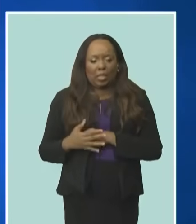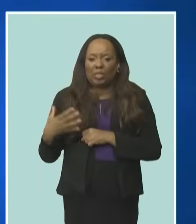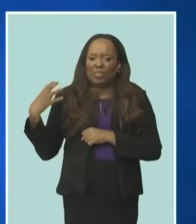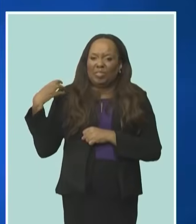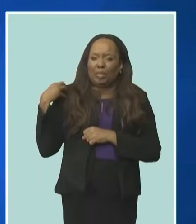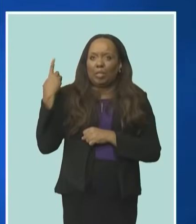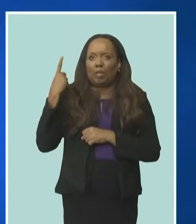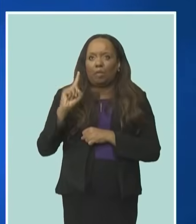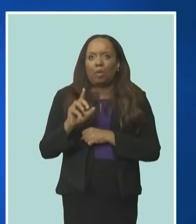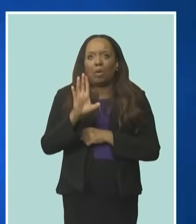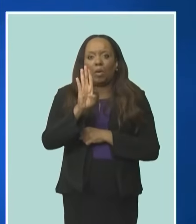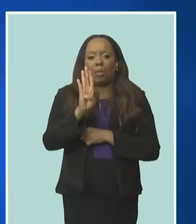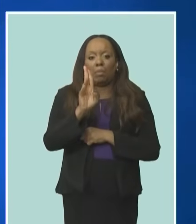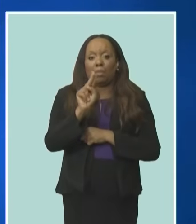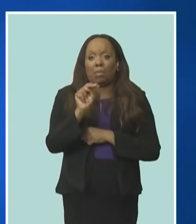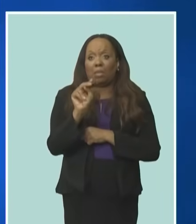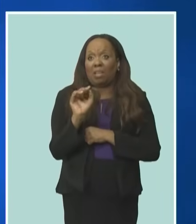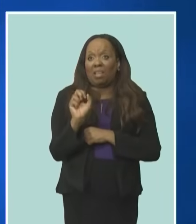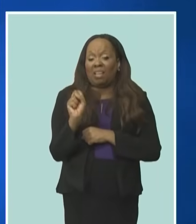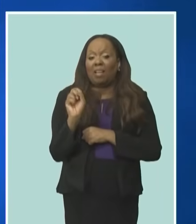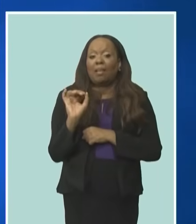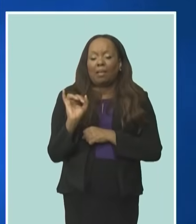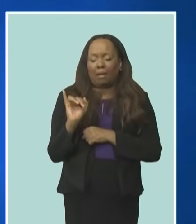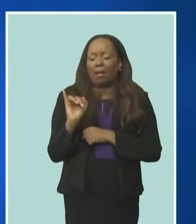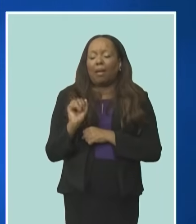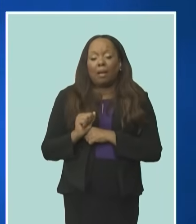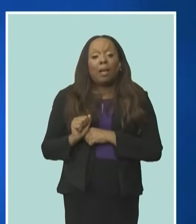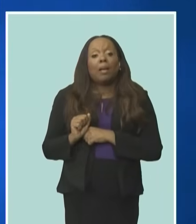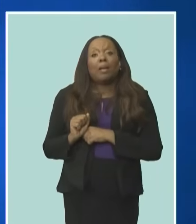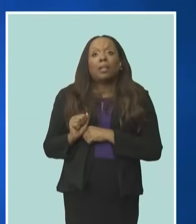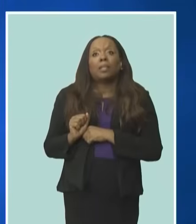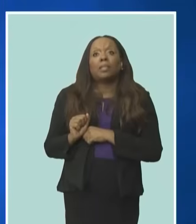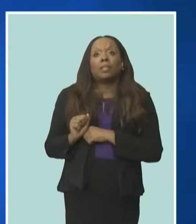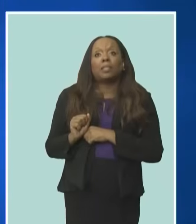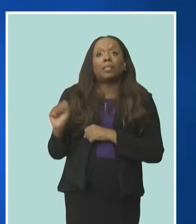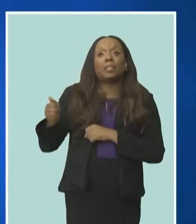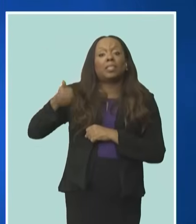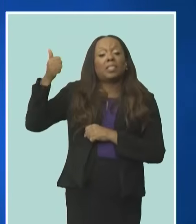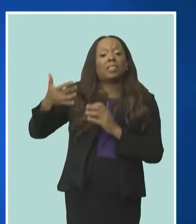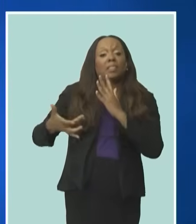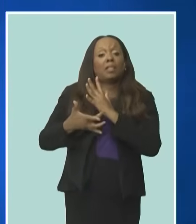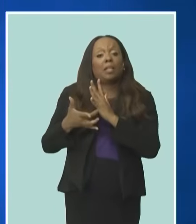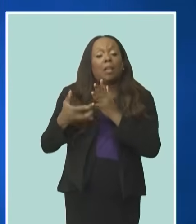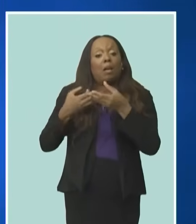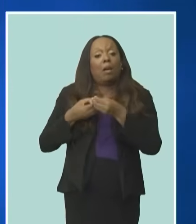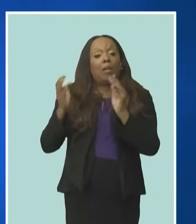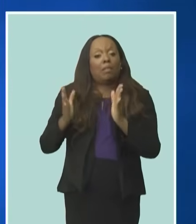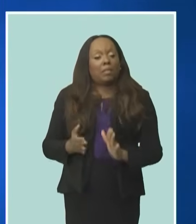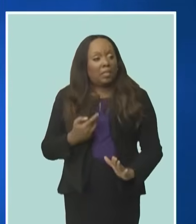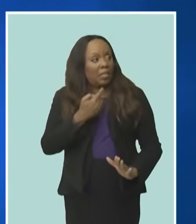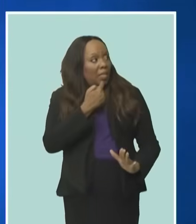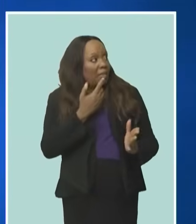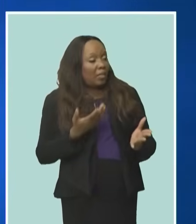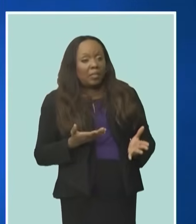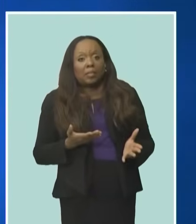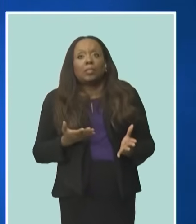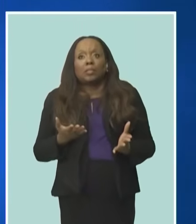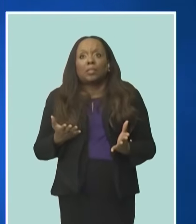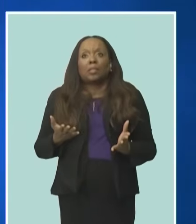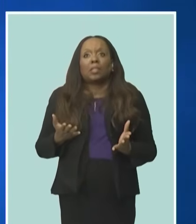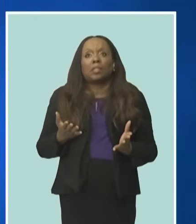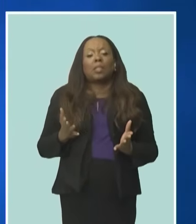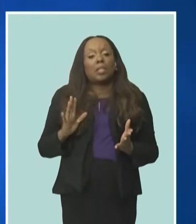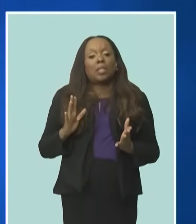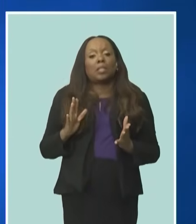Barbados National Standards Institution, the BNSI, Chief Technical Officer Renata Seeley says the weighing